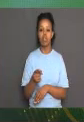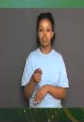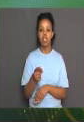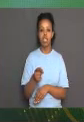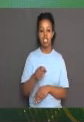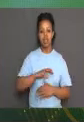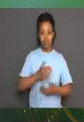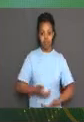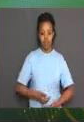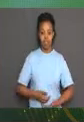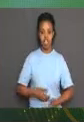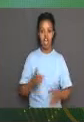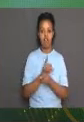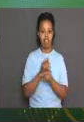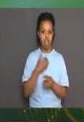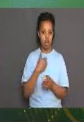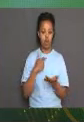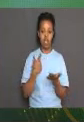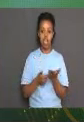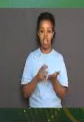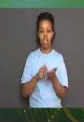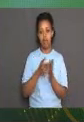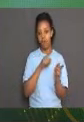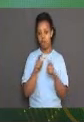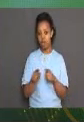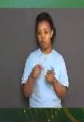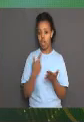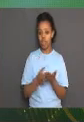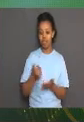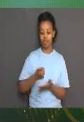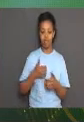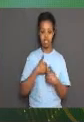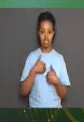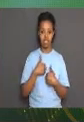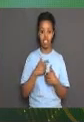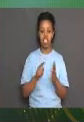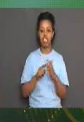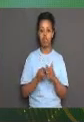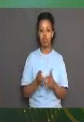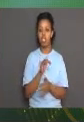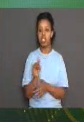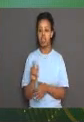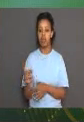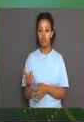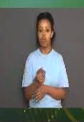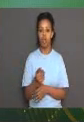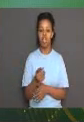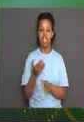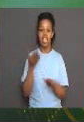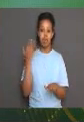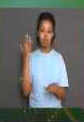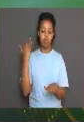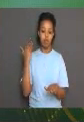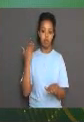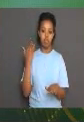origin. This means that these mammals started off similar in the early stages